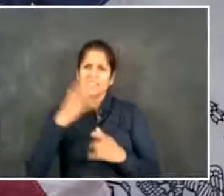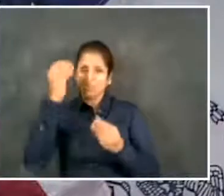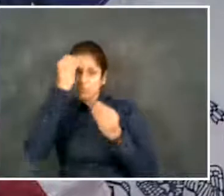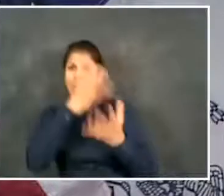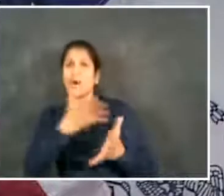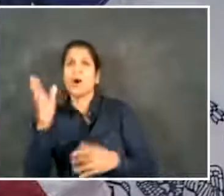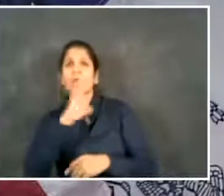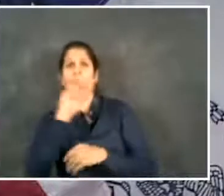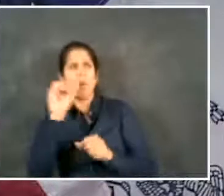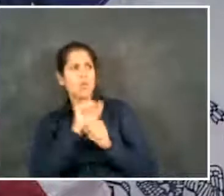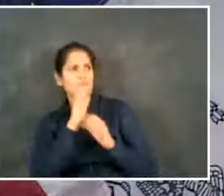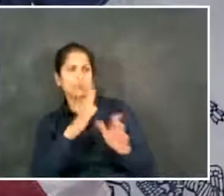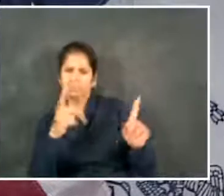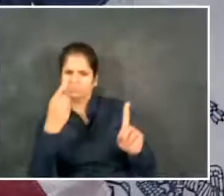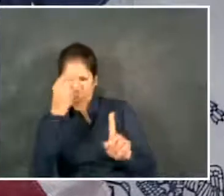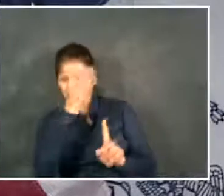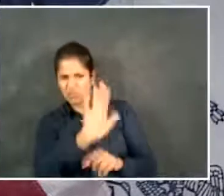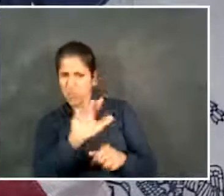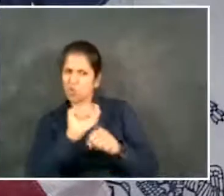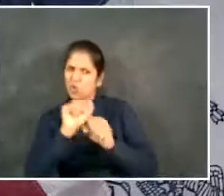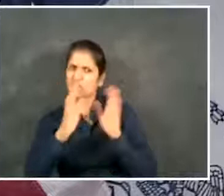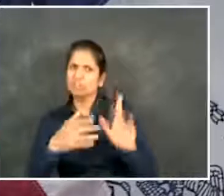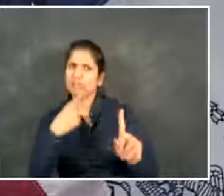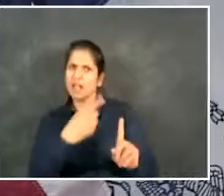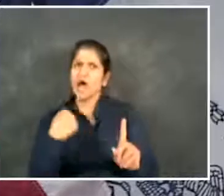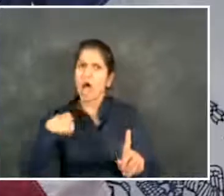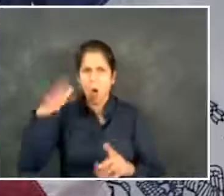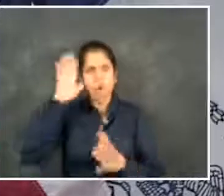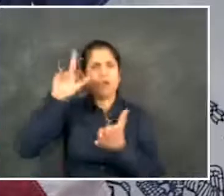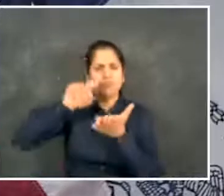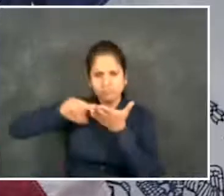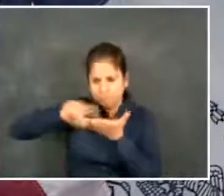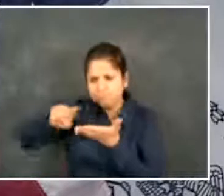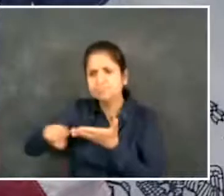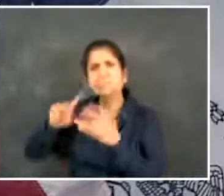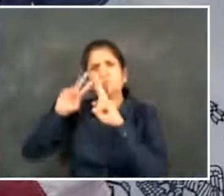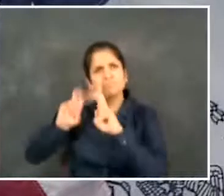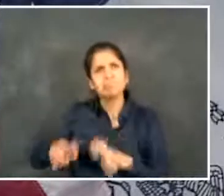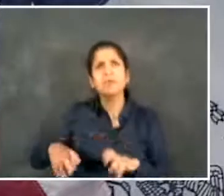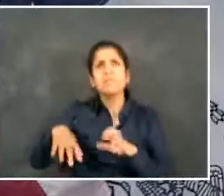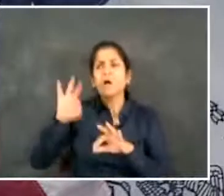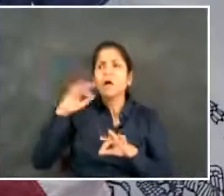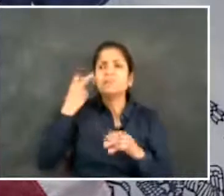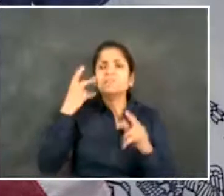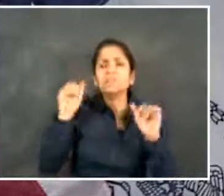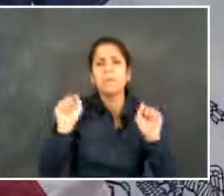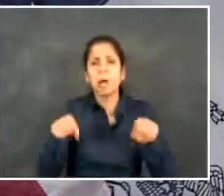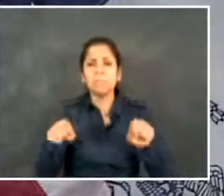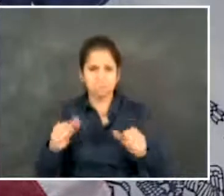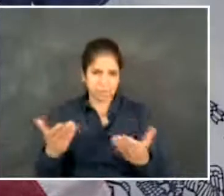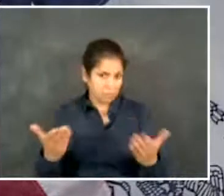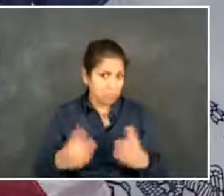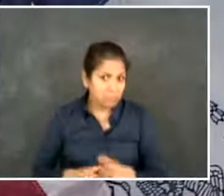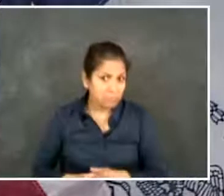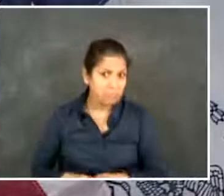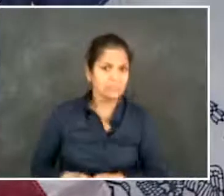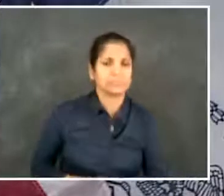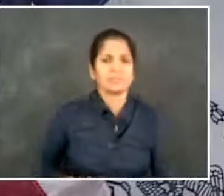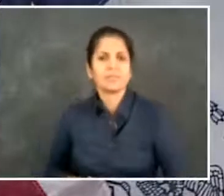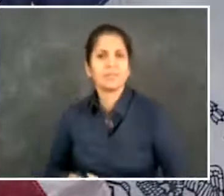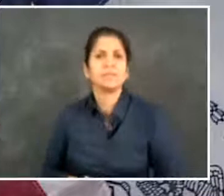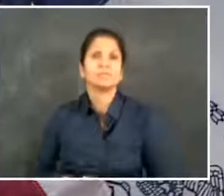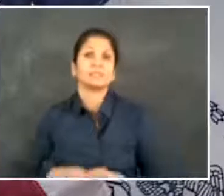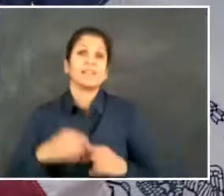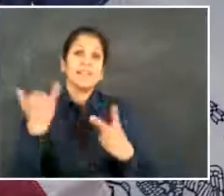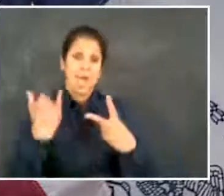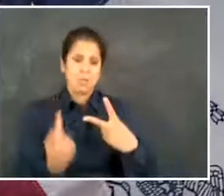there is a way to speed up, but that would only happen if we were sure we could enforce it properly. On the